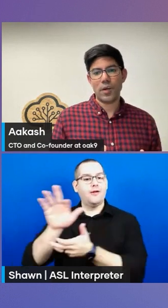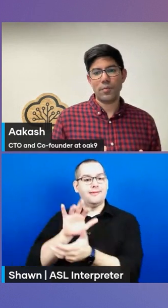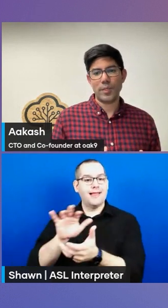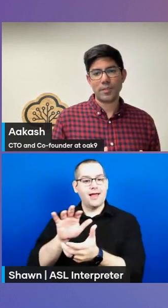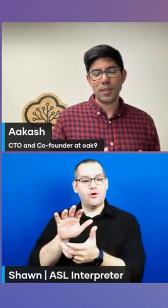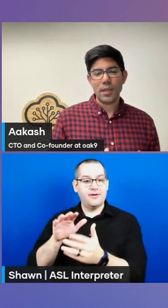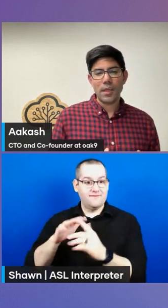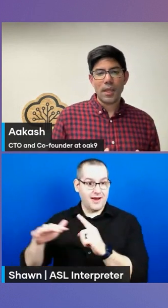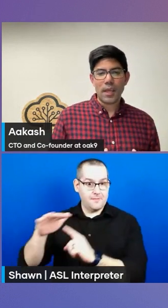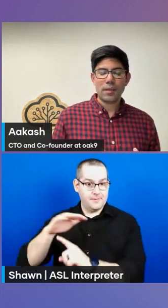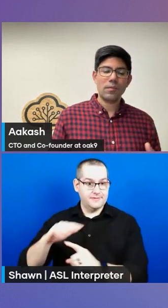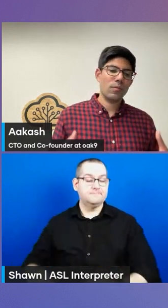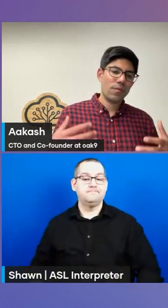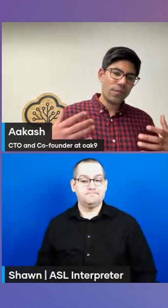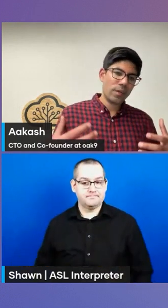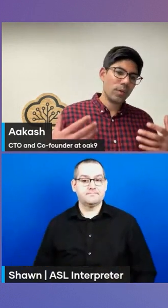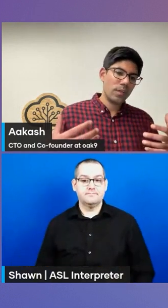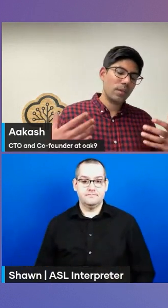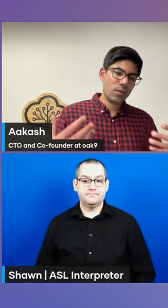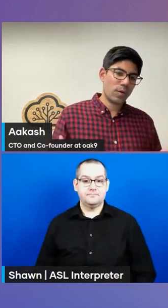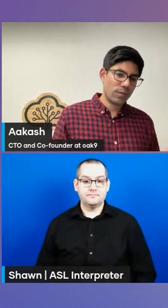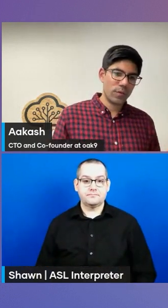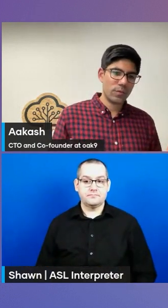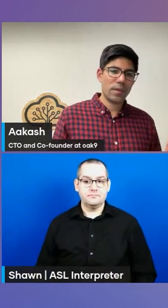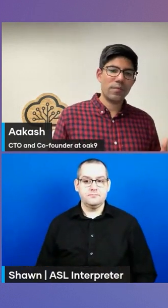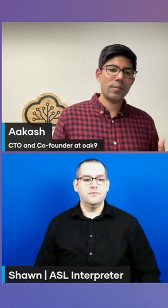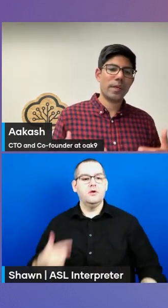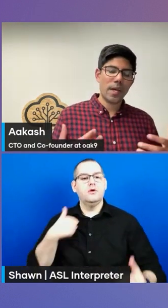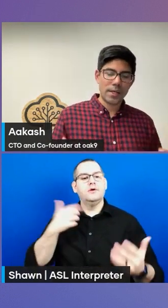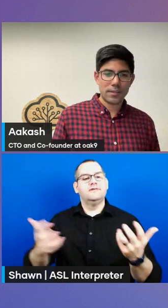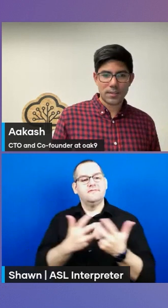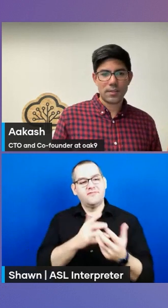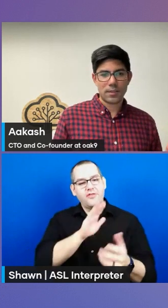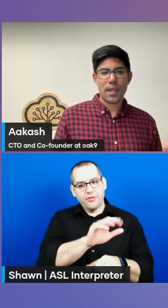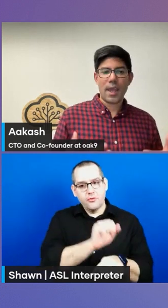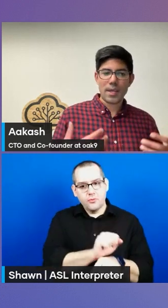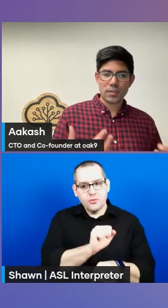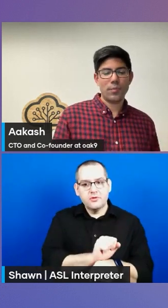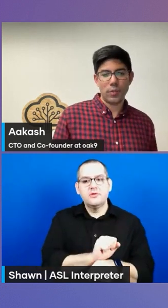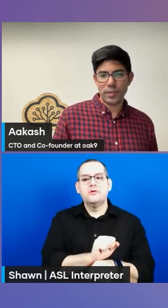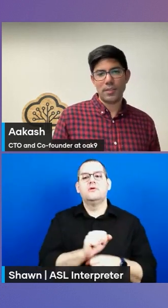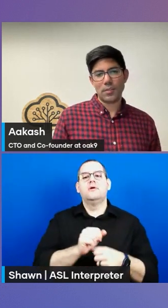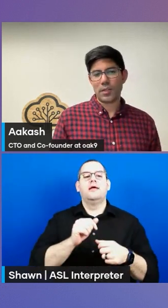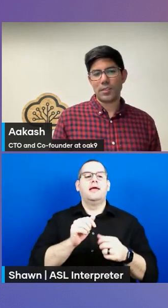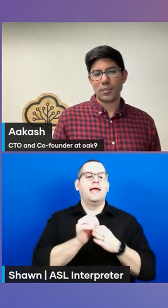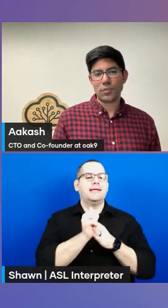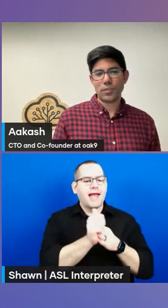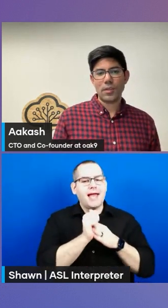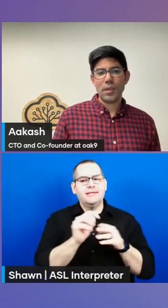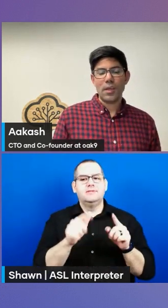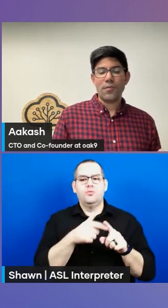cloud environments. And fit within their workflows, give them the guidance as they're building these